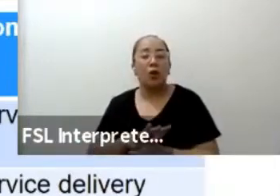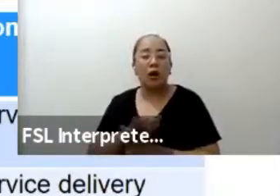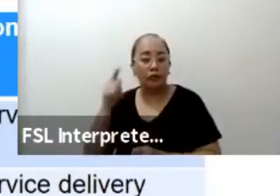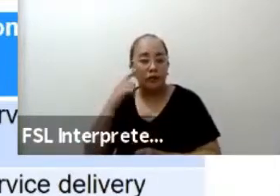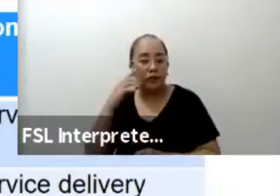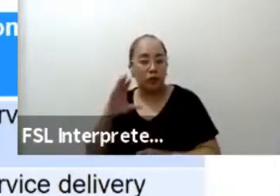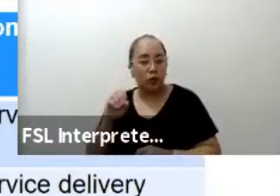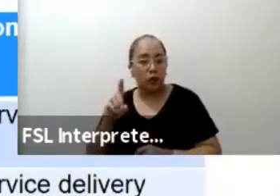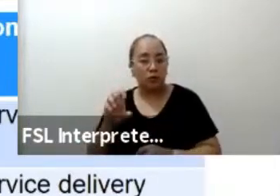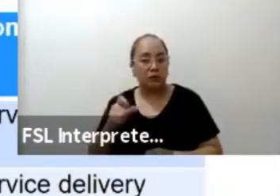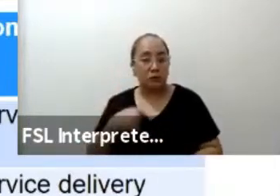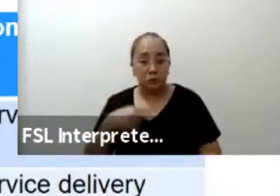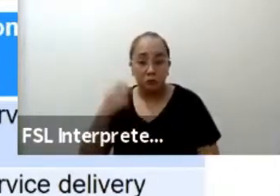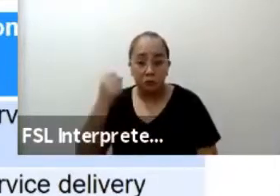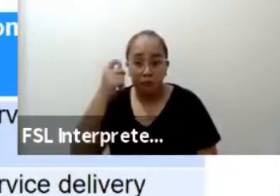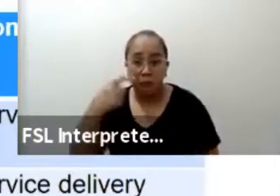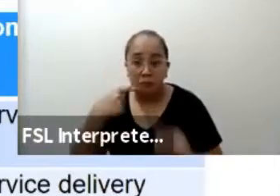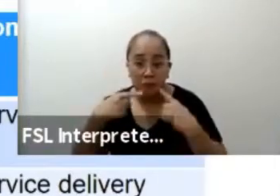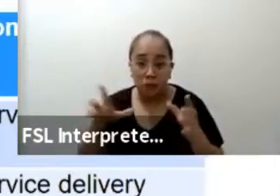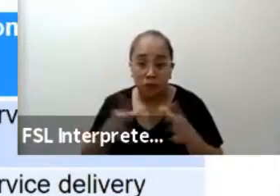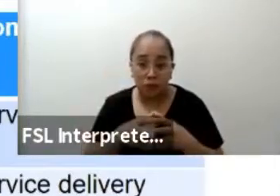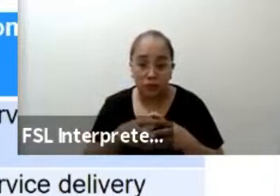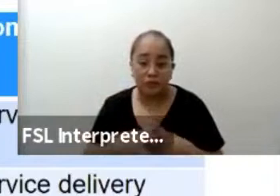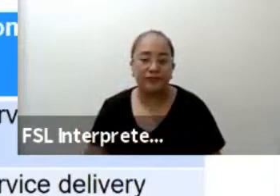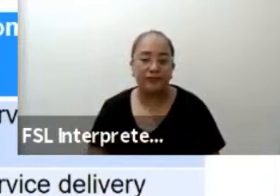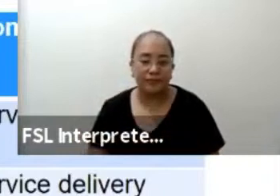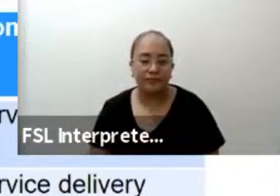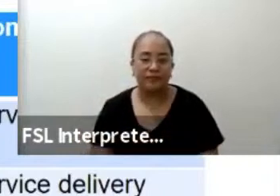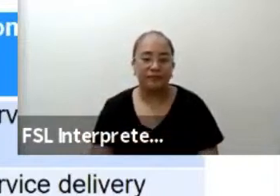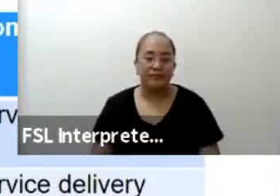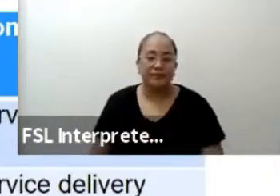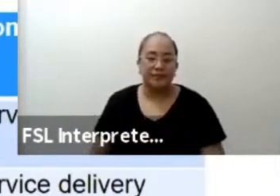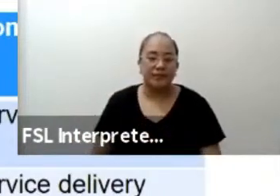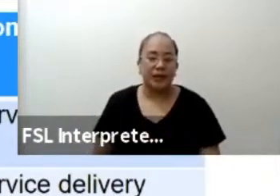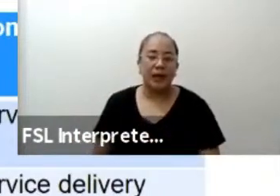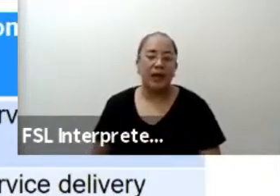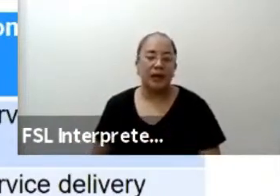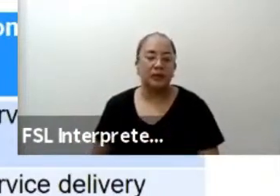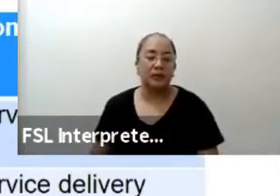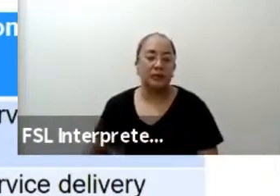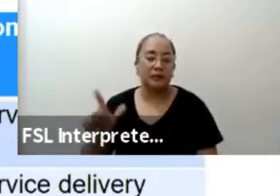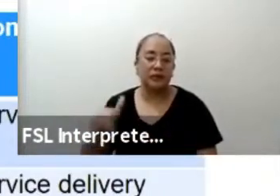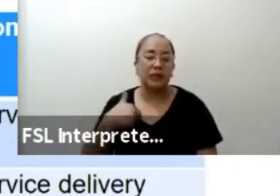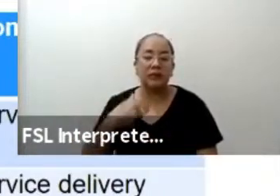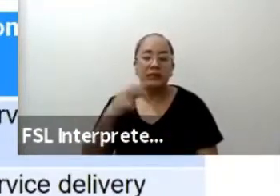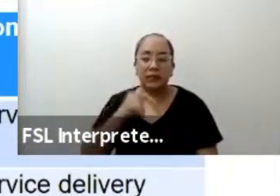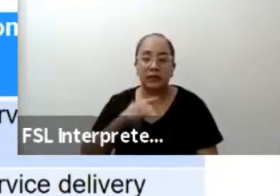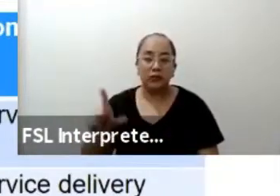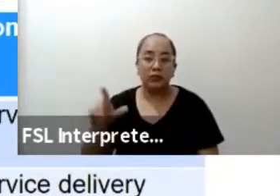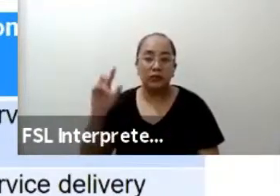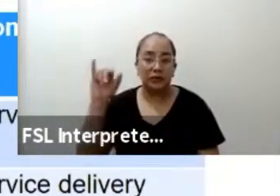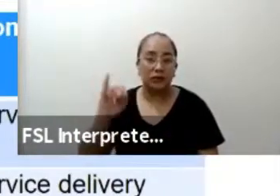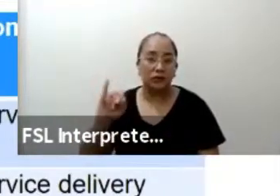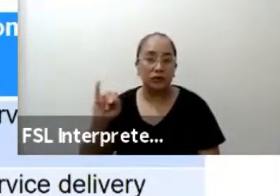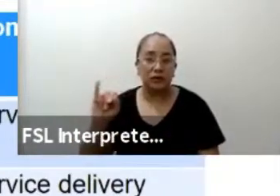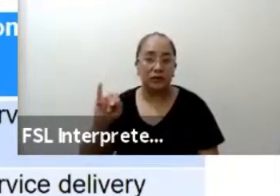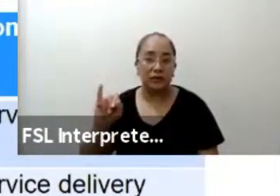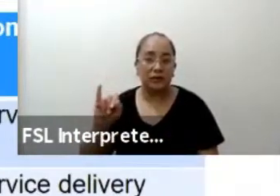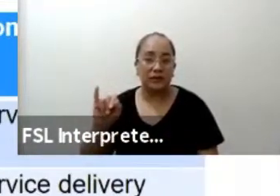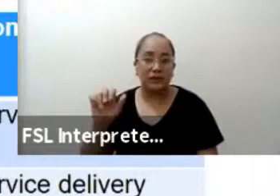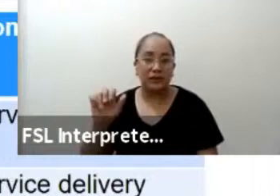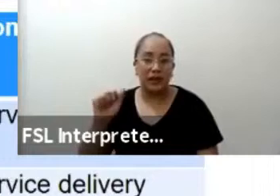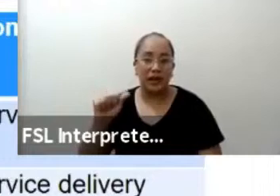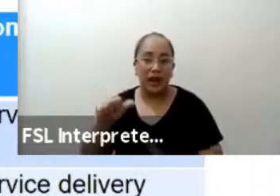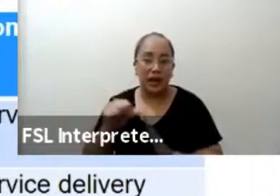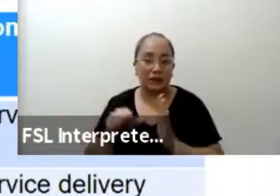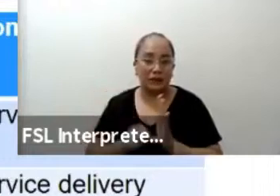of you who understand this in the public sector. And I'll explain that later. The National Insurance Act. This